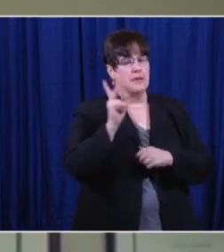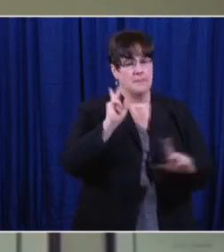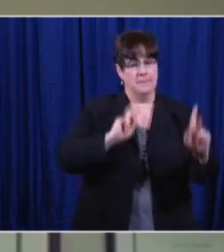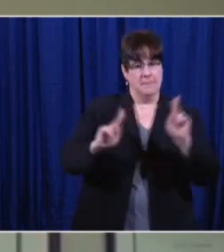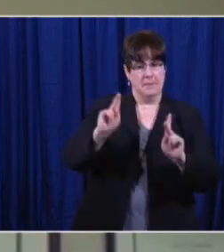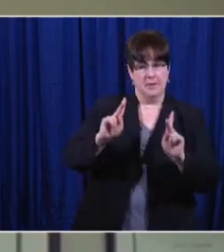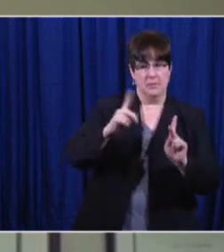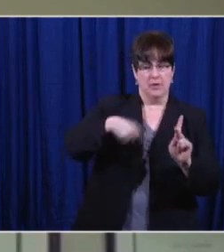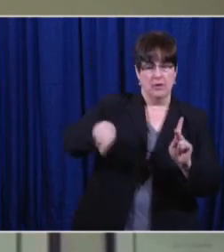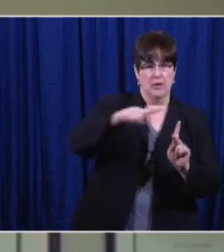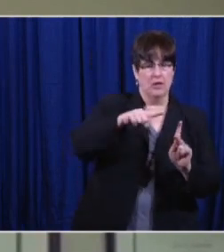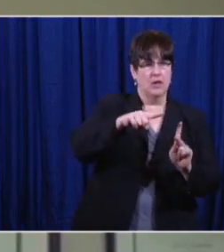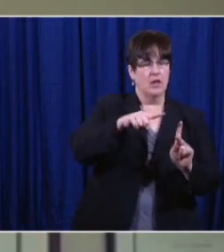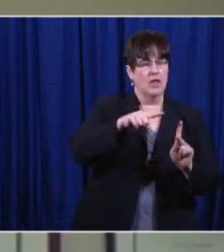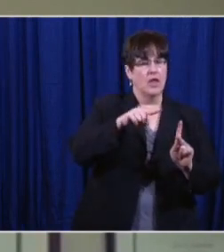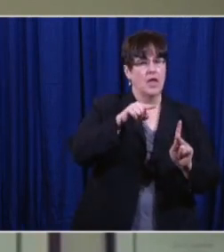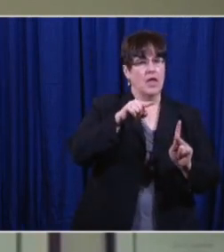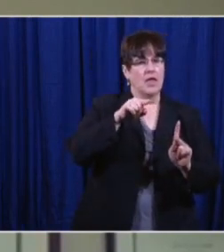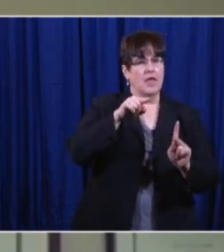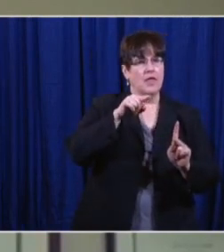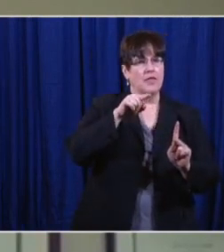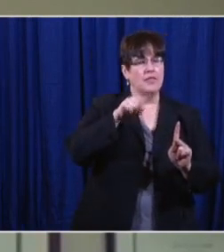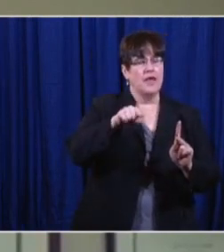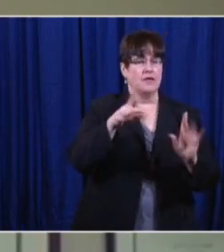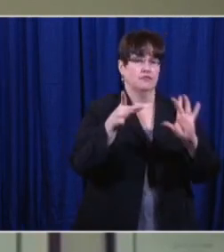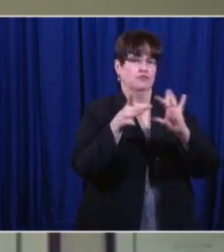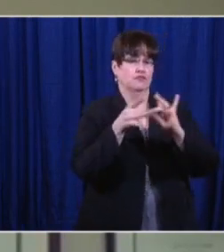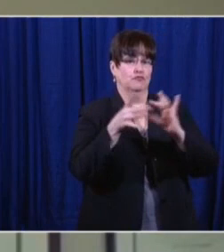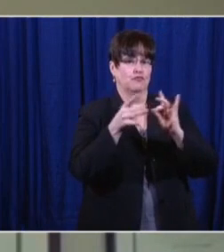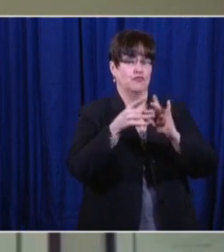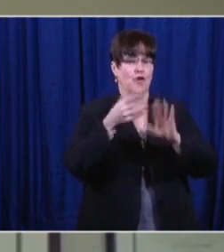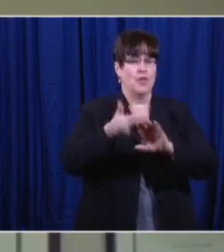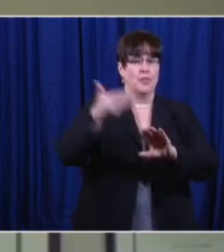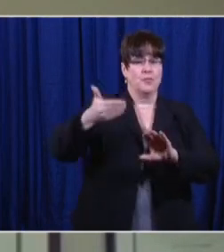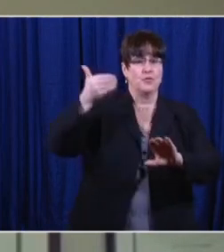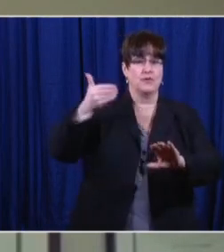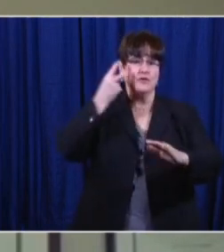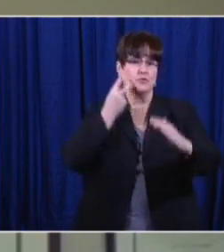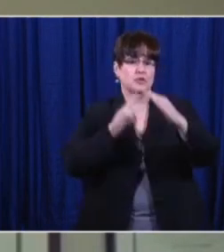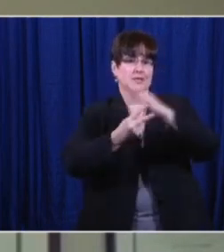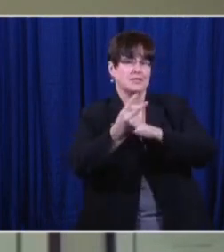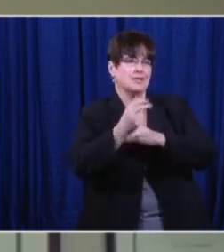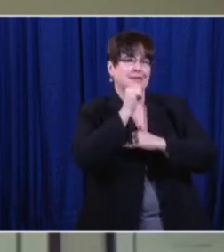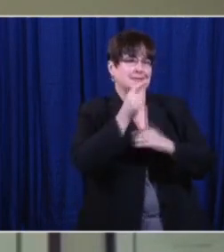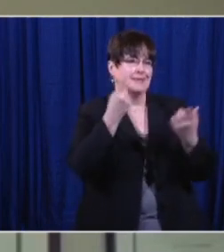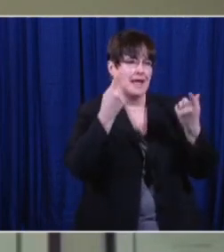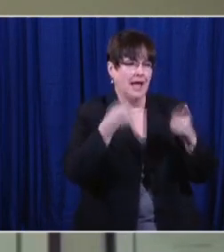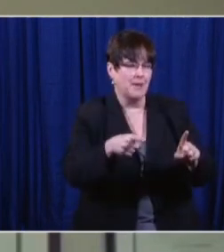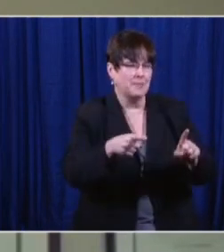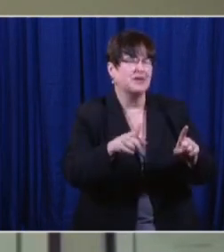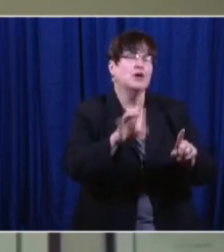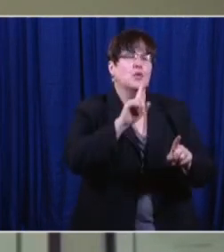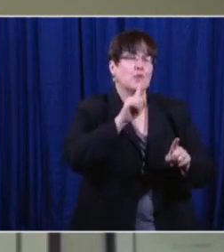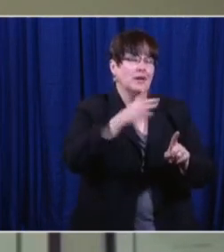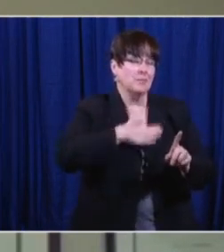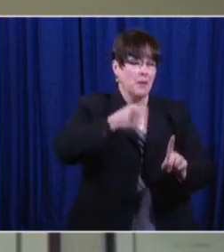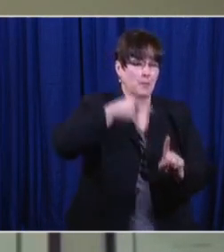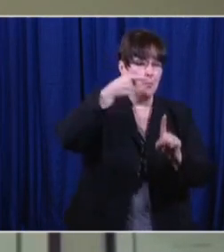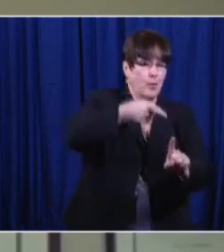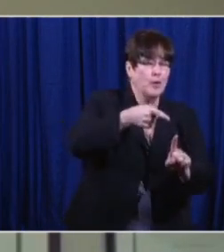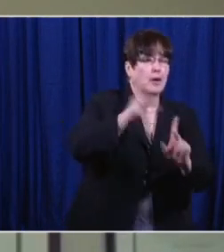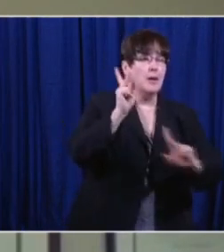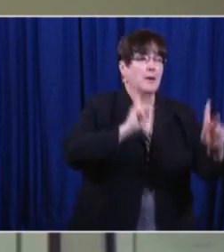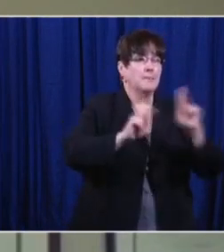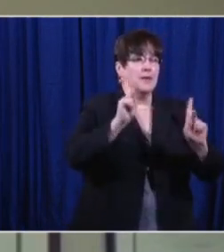to previous predictions that have not come true? Basically, I'm talking about the people who are denying that it's as bad as it is, the people